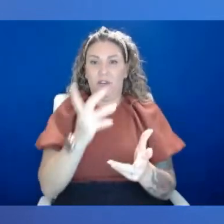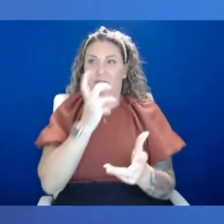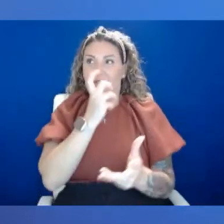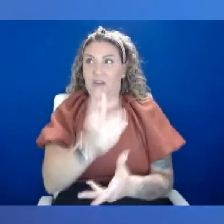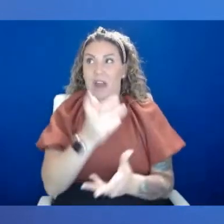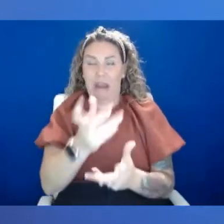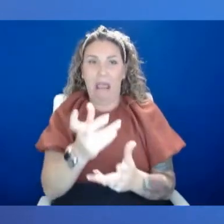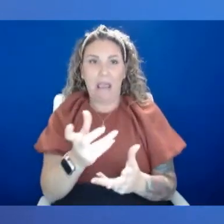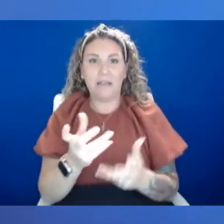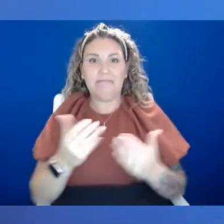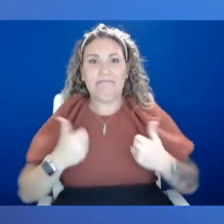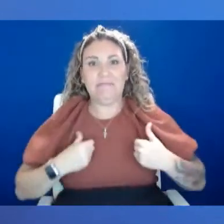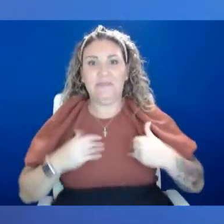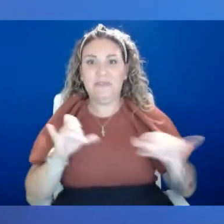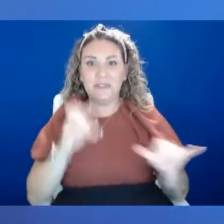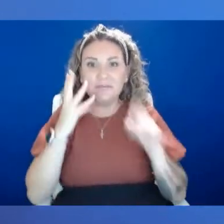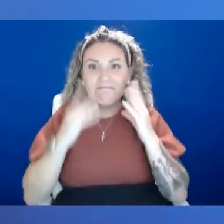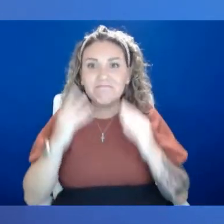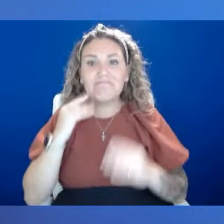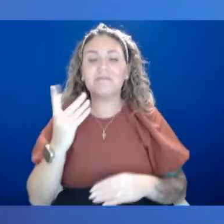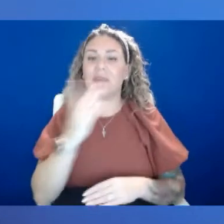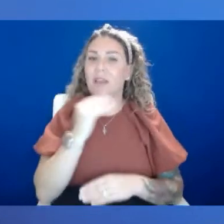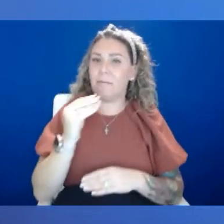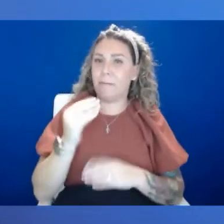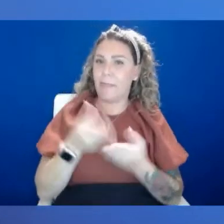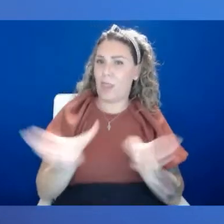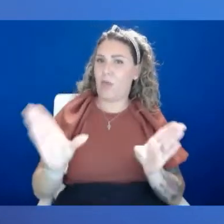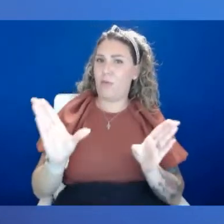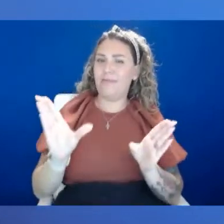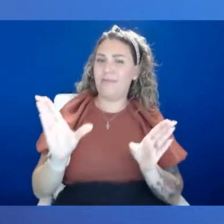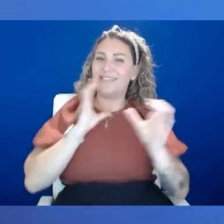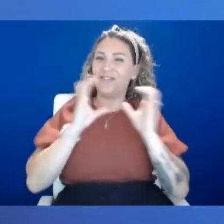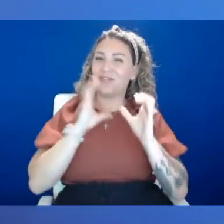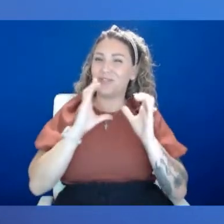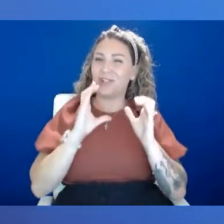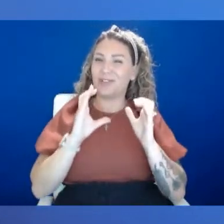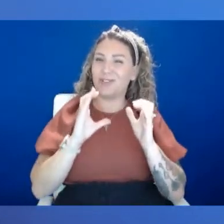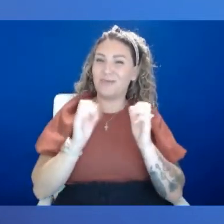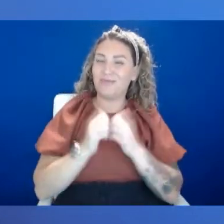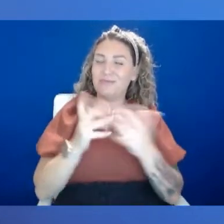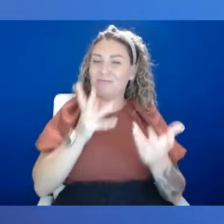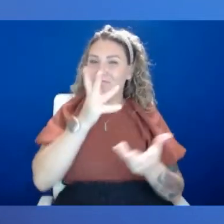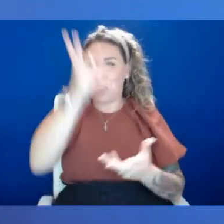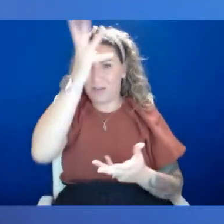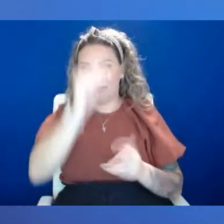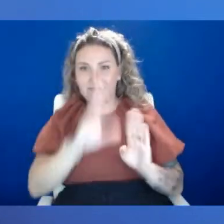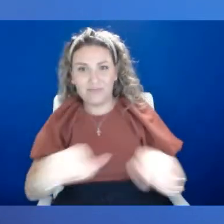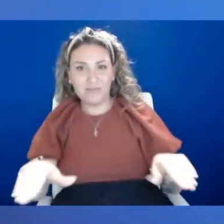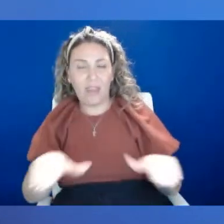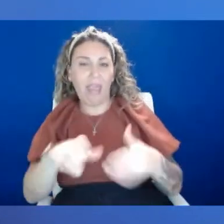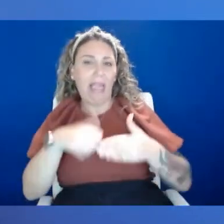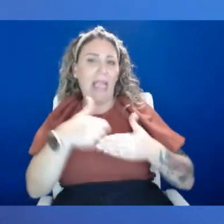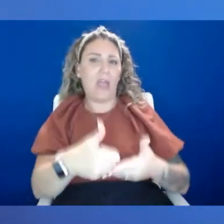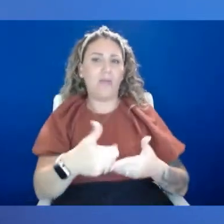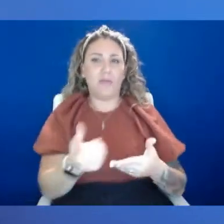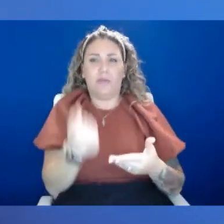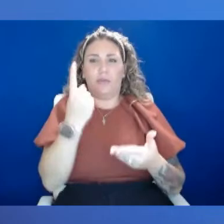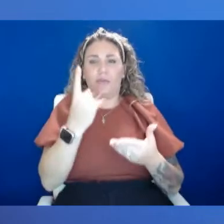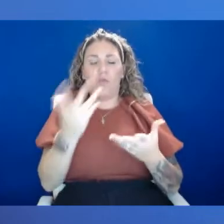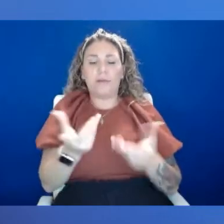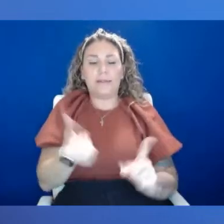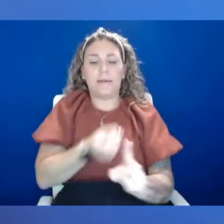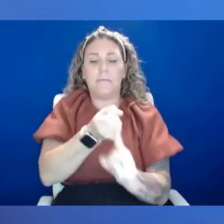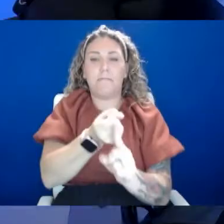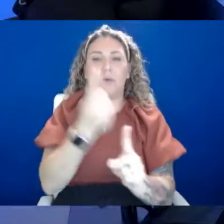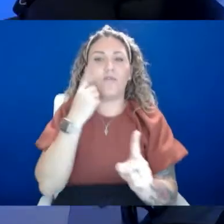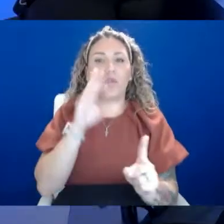as a parent and having these open conversations like we've discussed really will help you cue into what the impact that may have on your